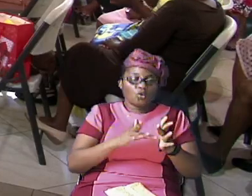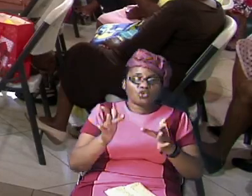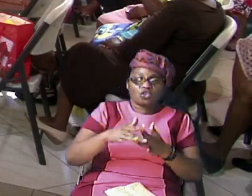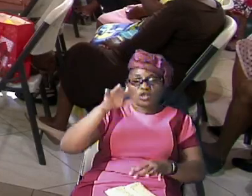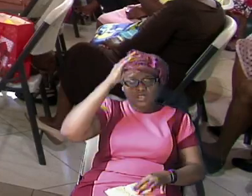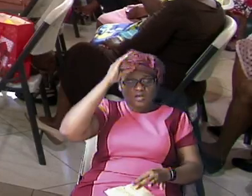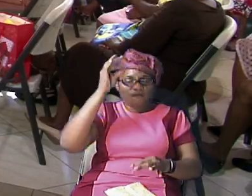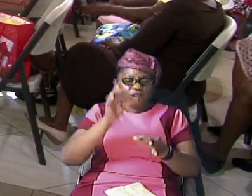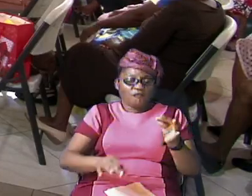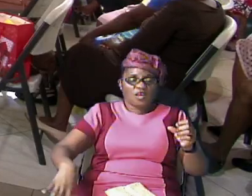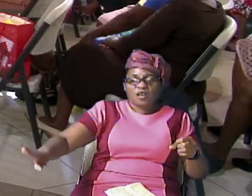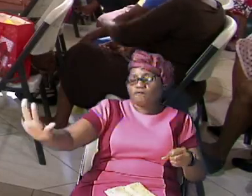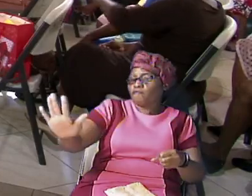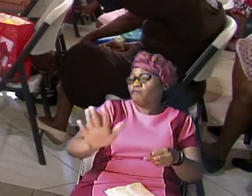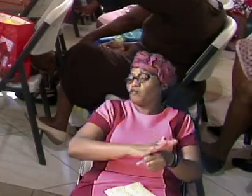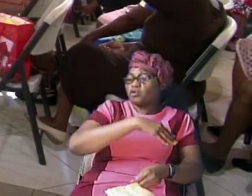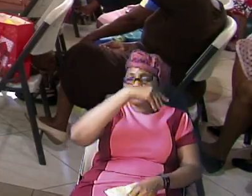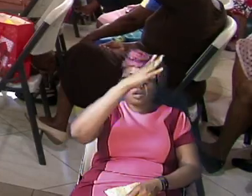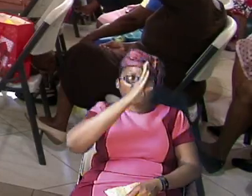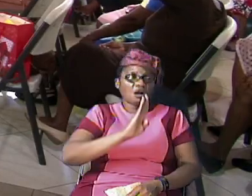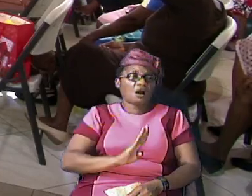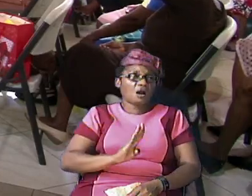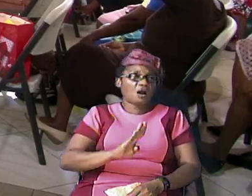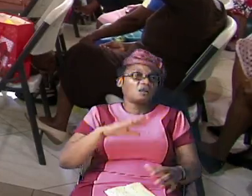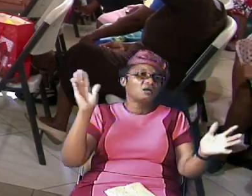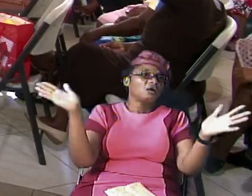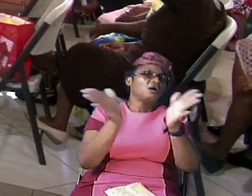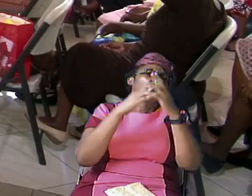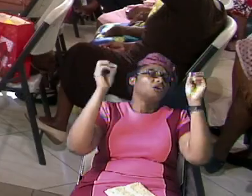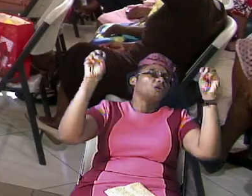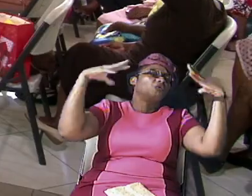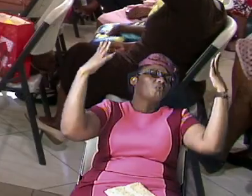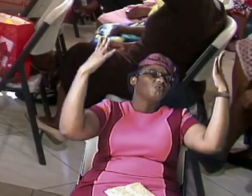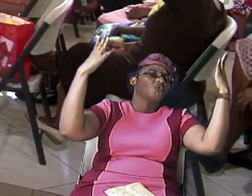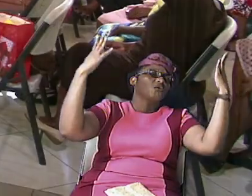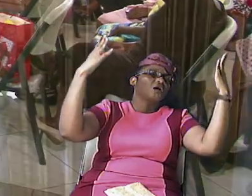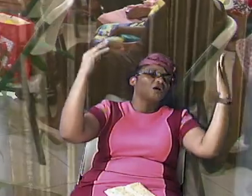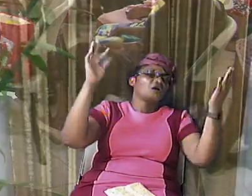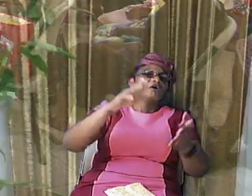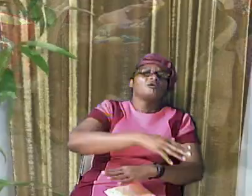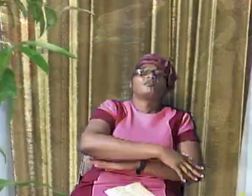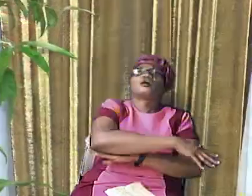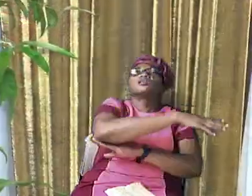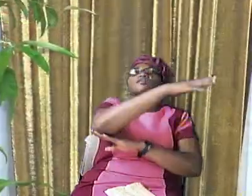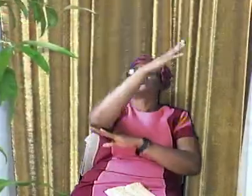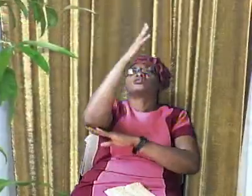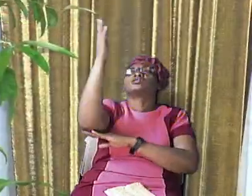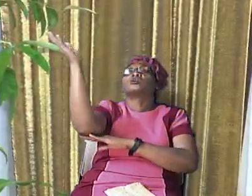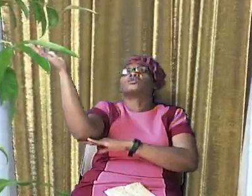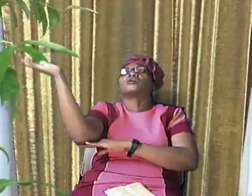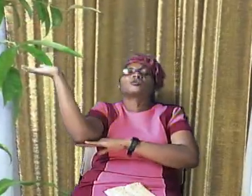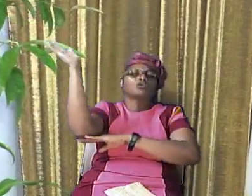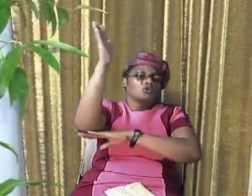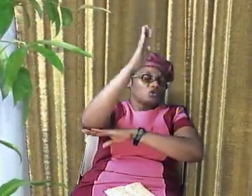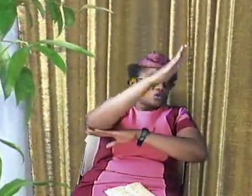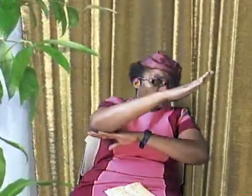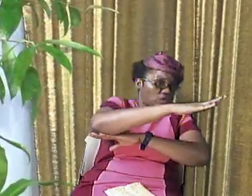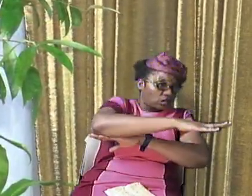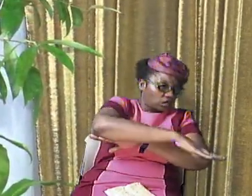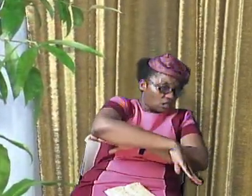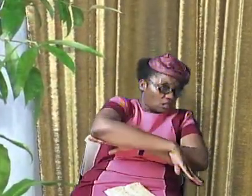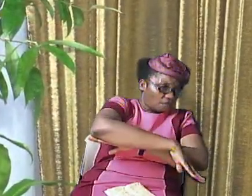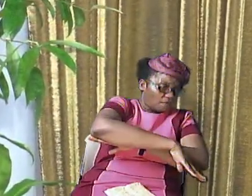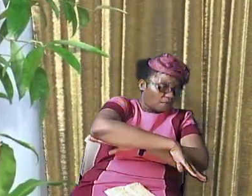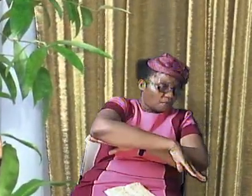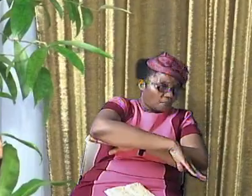faithful. He is a faithful God. Hallelujah. From the rising of the sun unto the going down of the